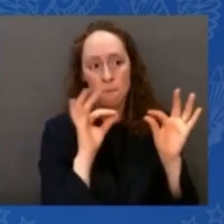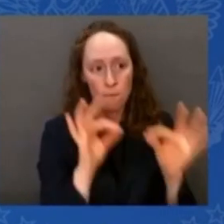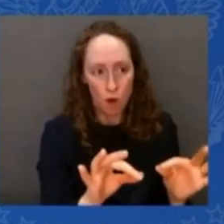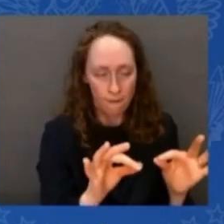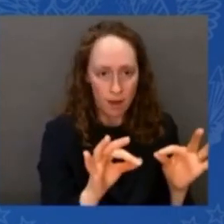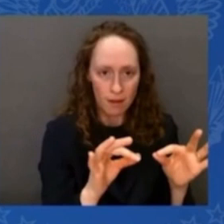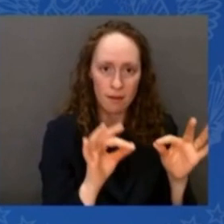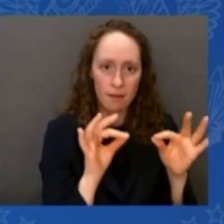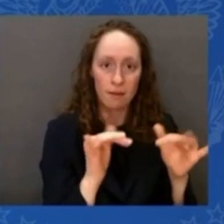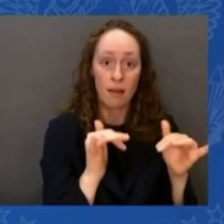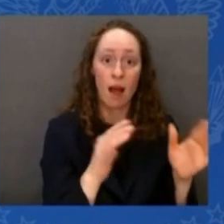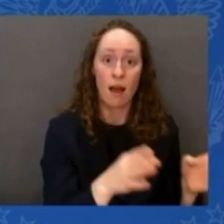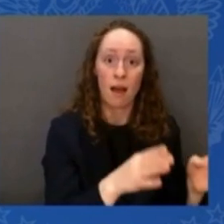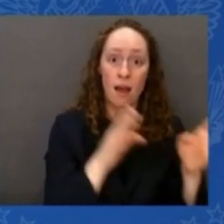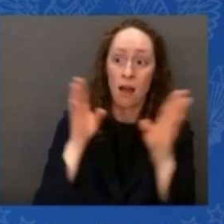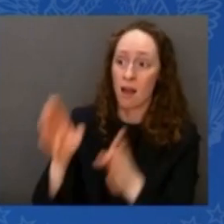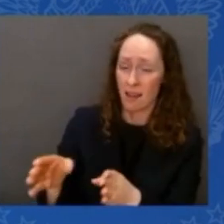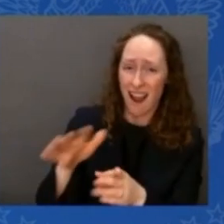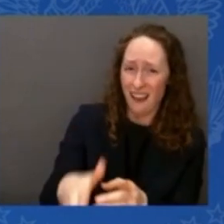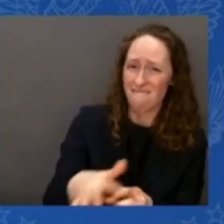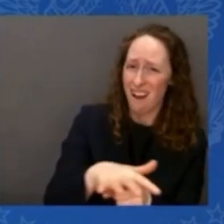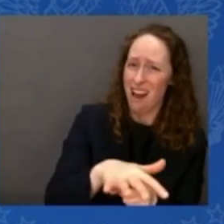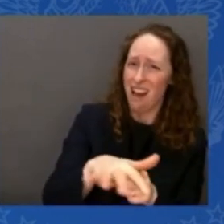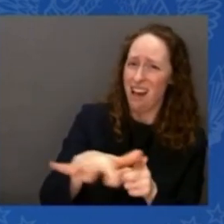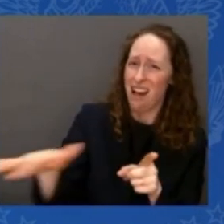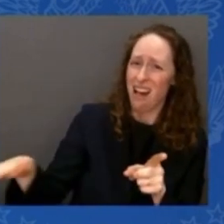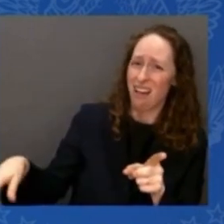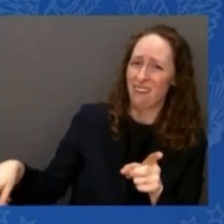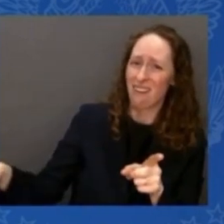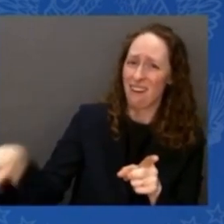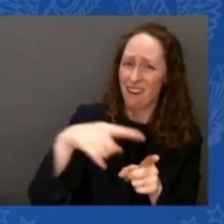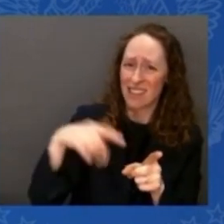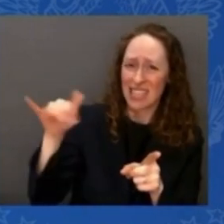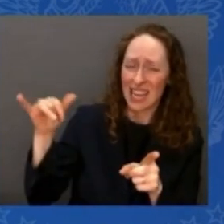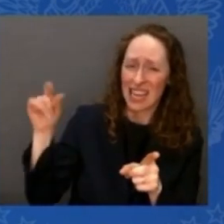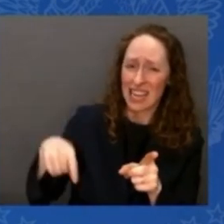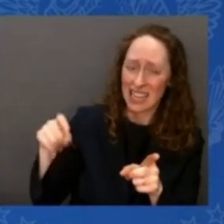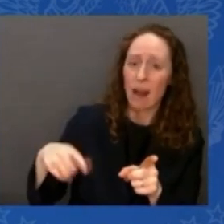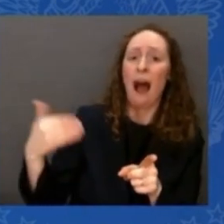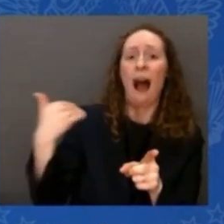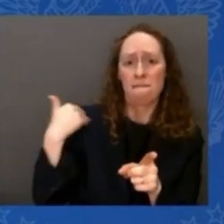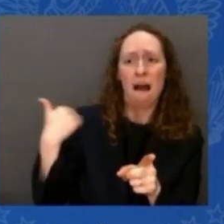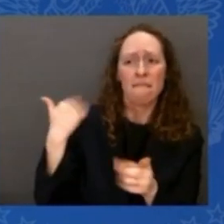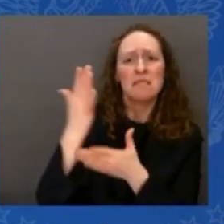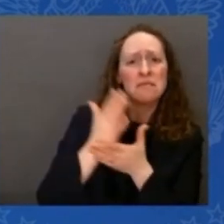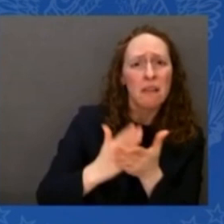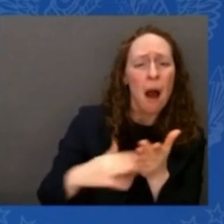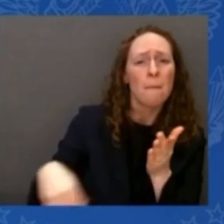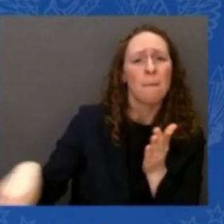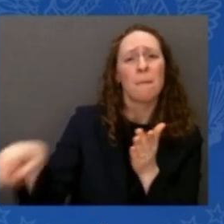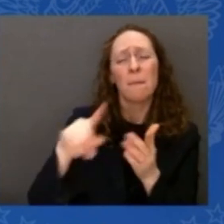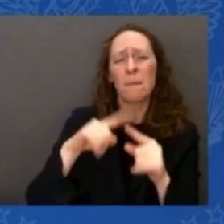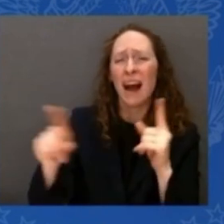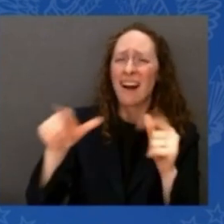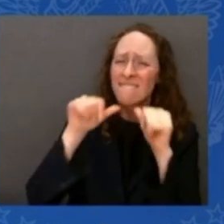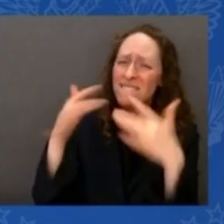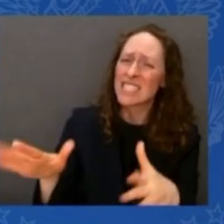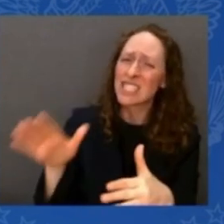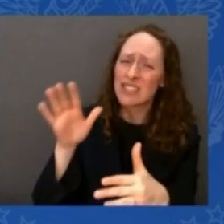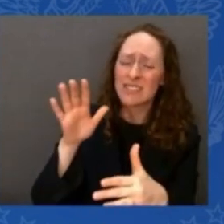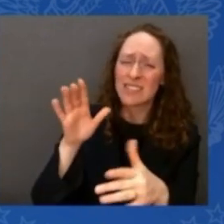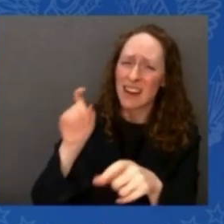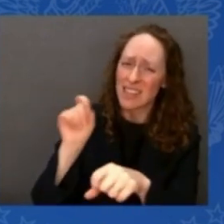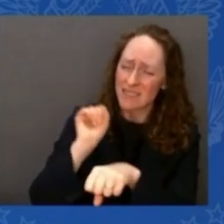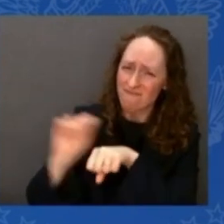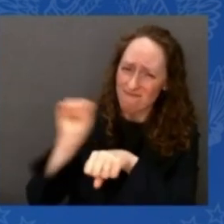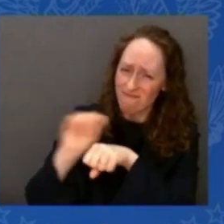going. I've long said it's never been a good bet to bet against the American people. And I can honestly say,